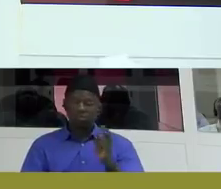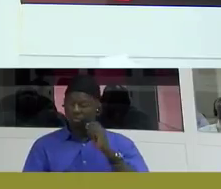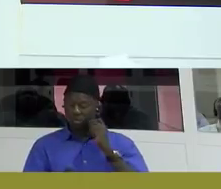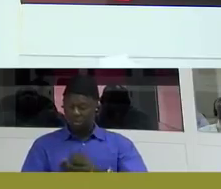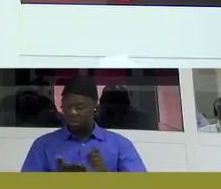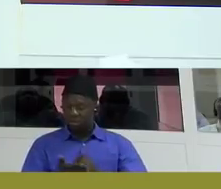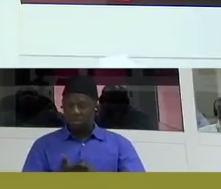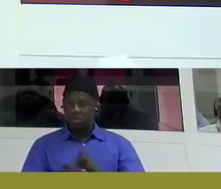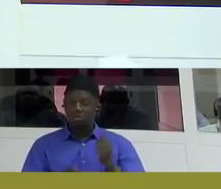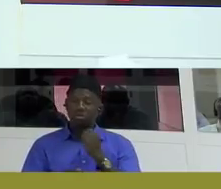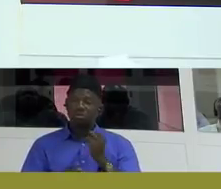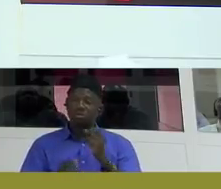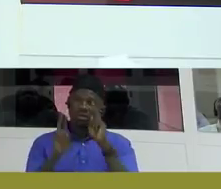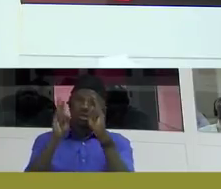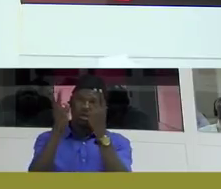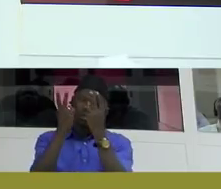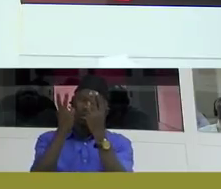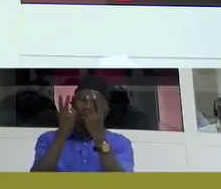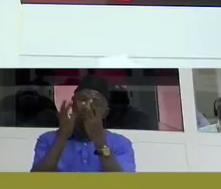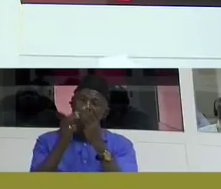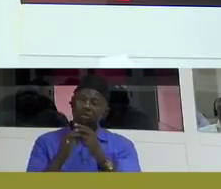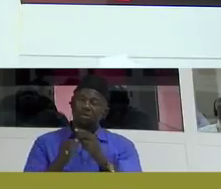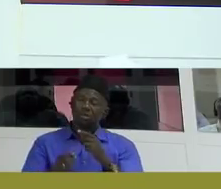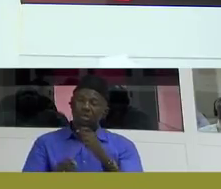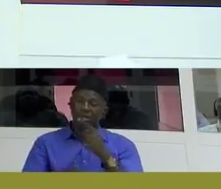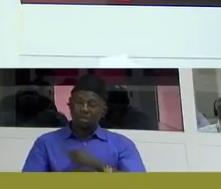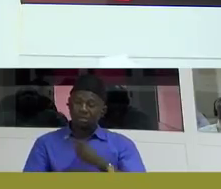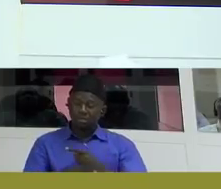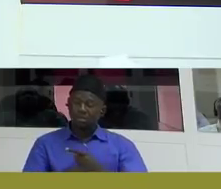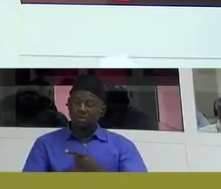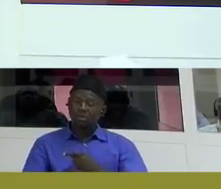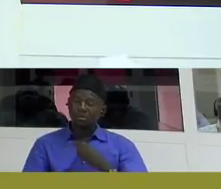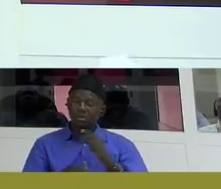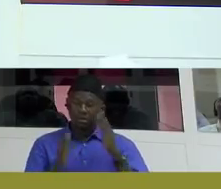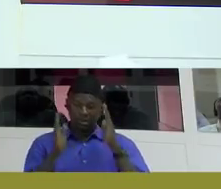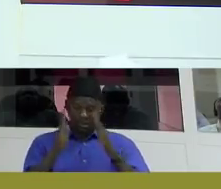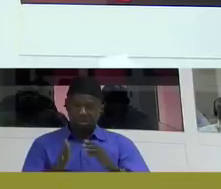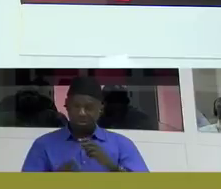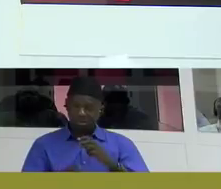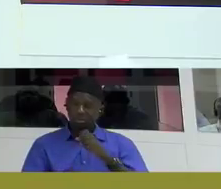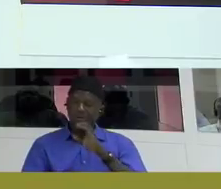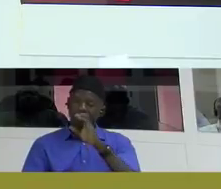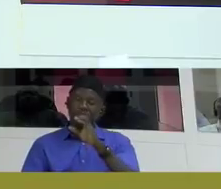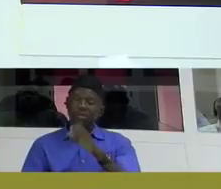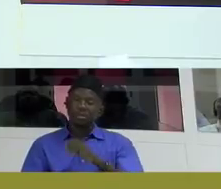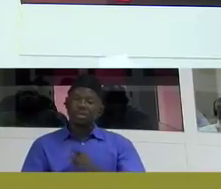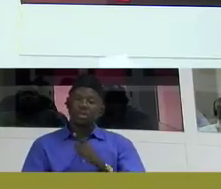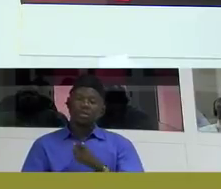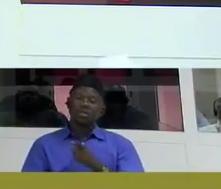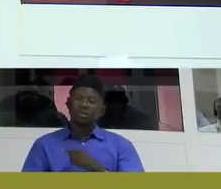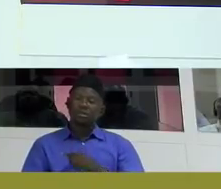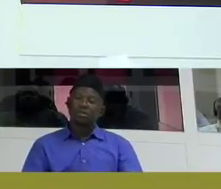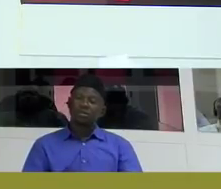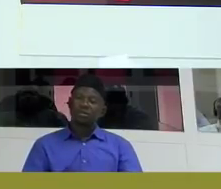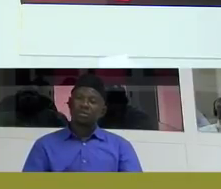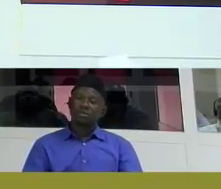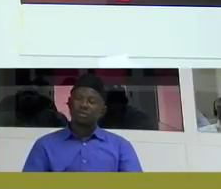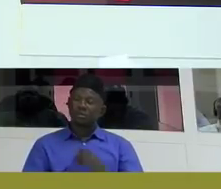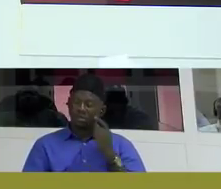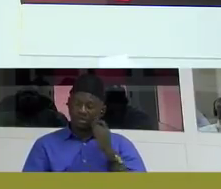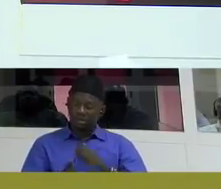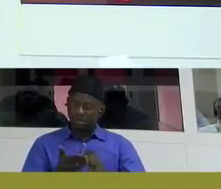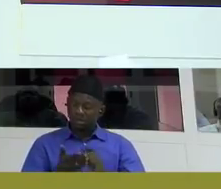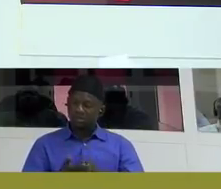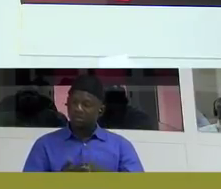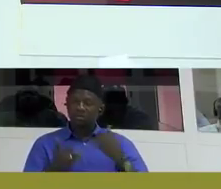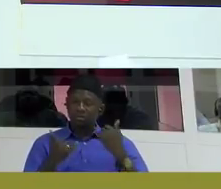the letterhead, Gambia is an Islamic state. And that initiative even failed. So